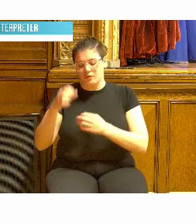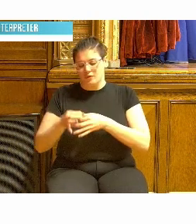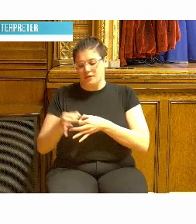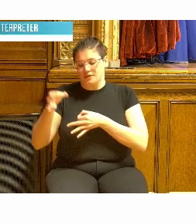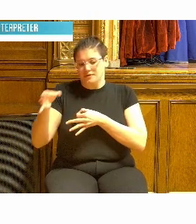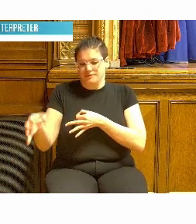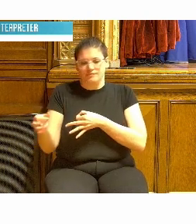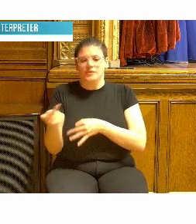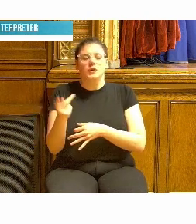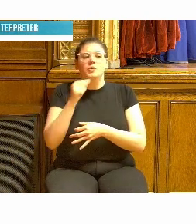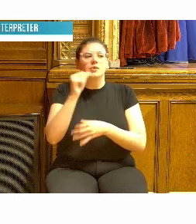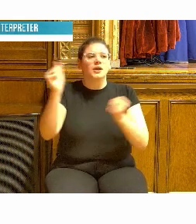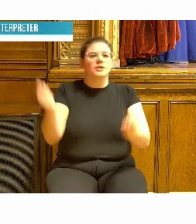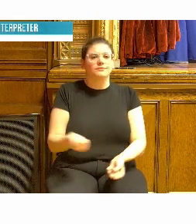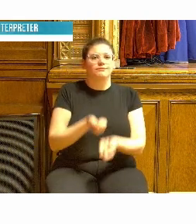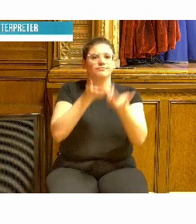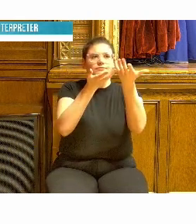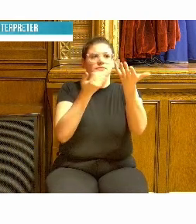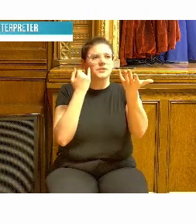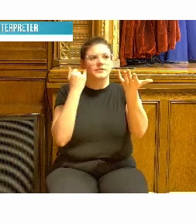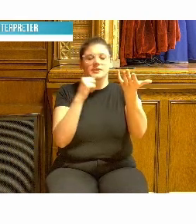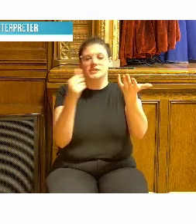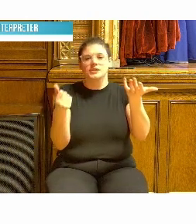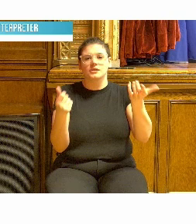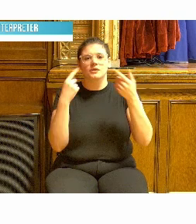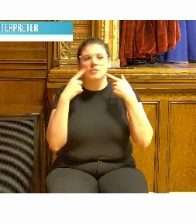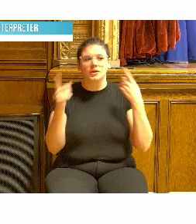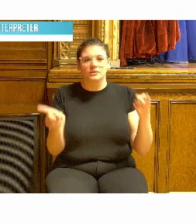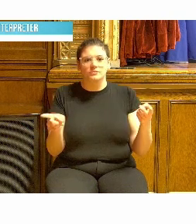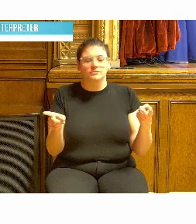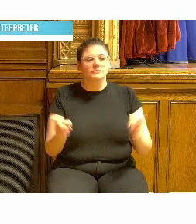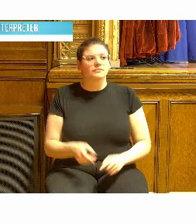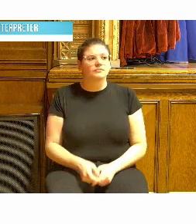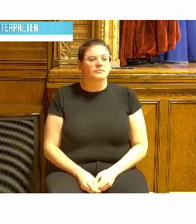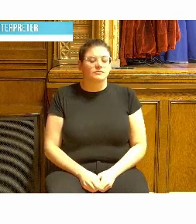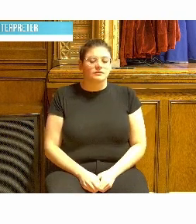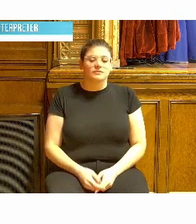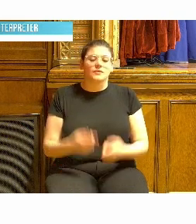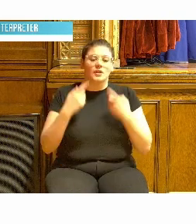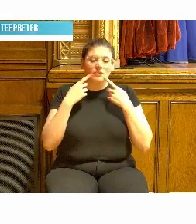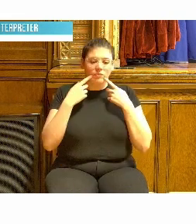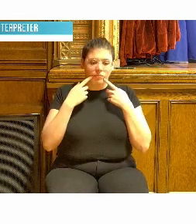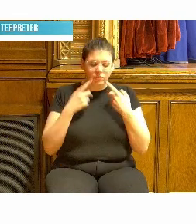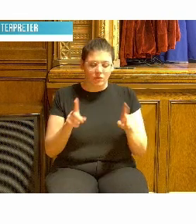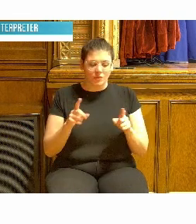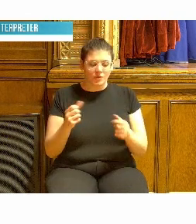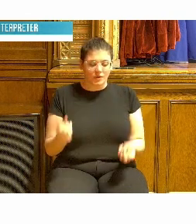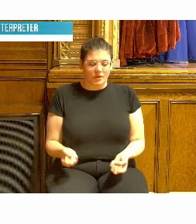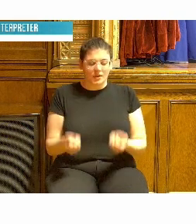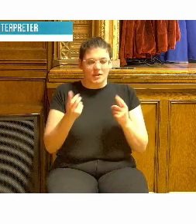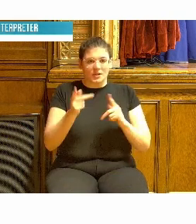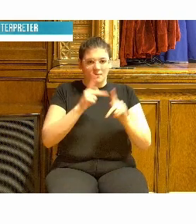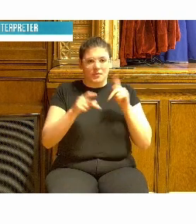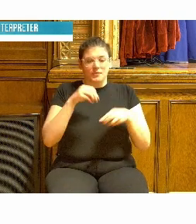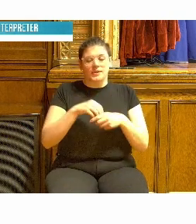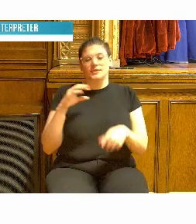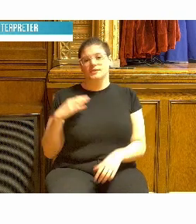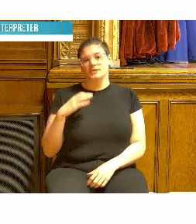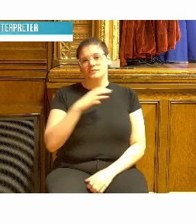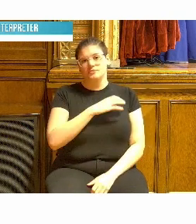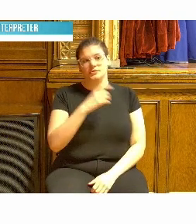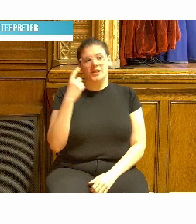not going to get us anywhere. Finally, a lot of members of this commission seem to think that holding on to this idea